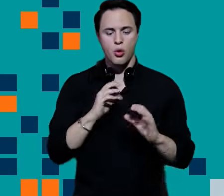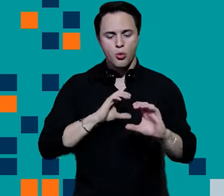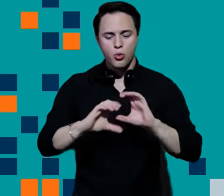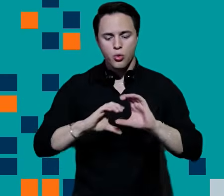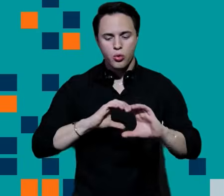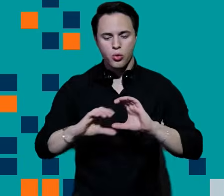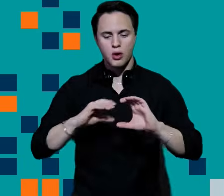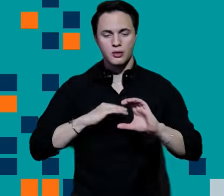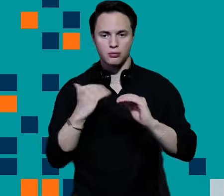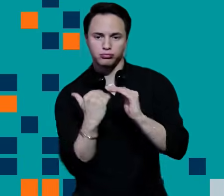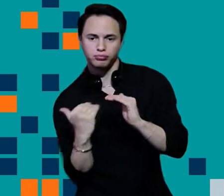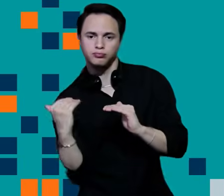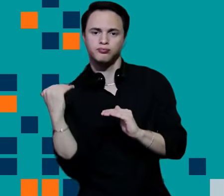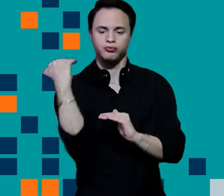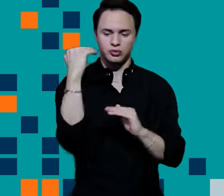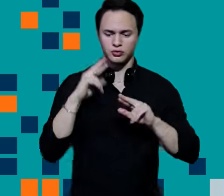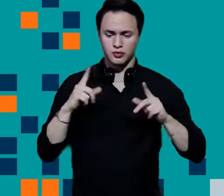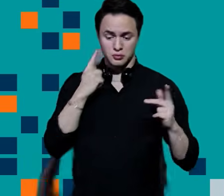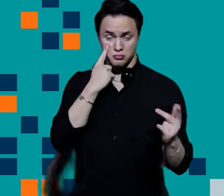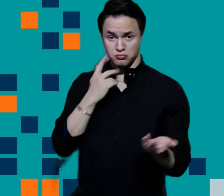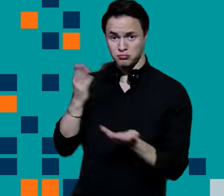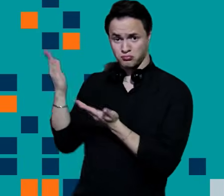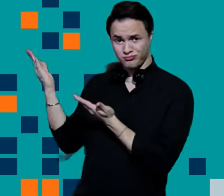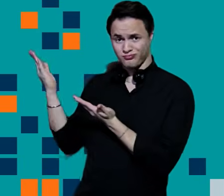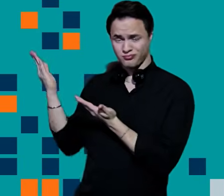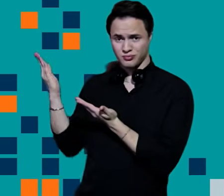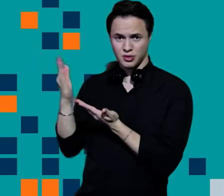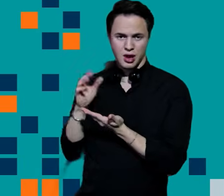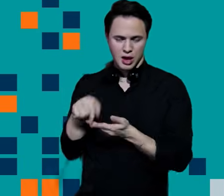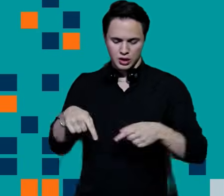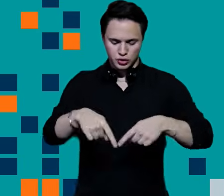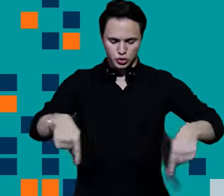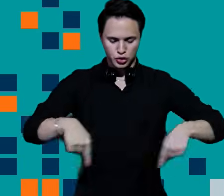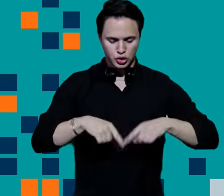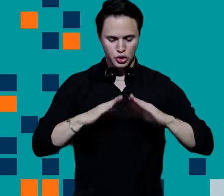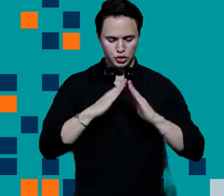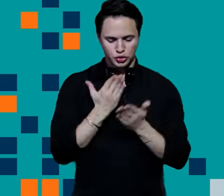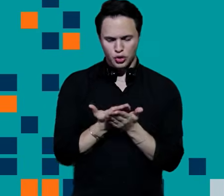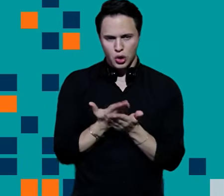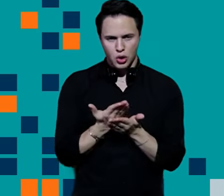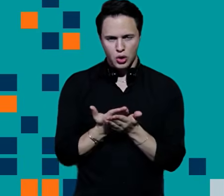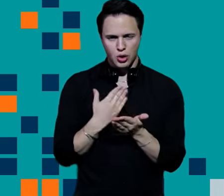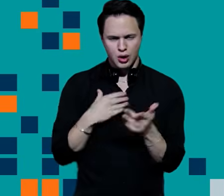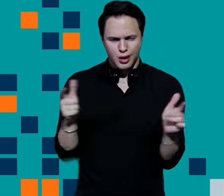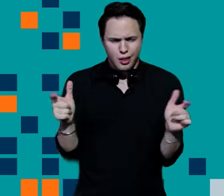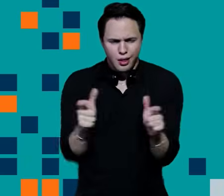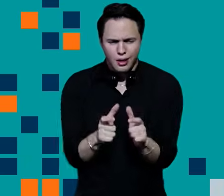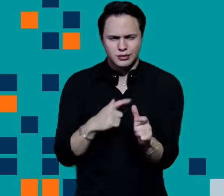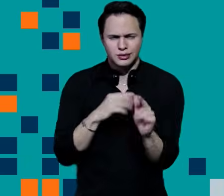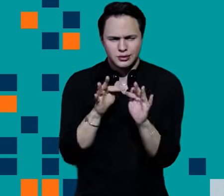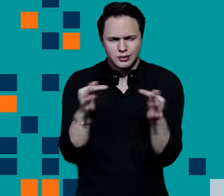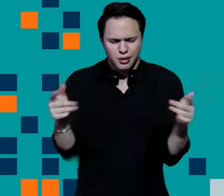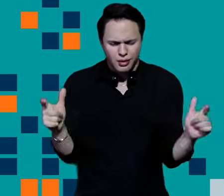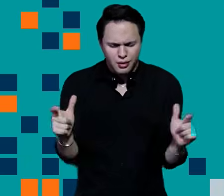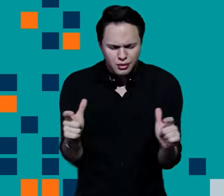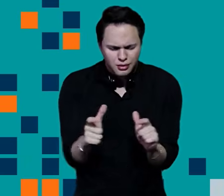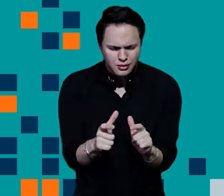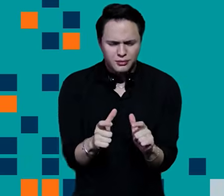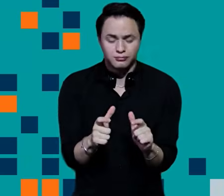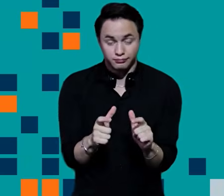a higher purpose. This is just a little school, so I'm going to look at buildings at all scales, from very small to very